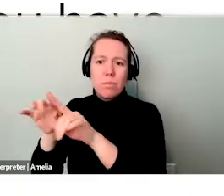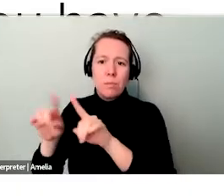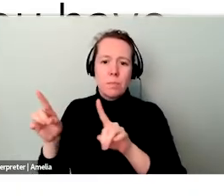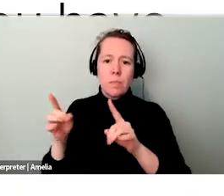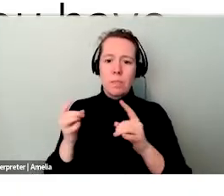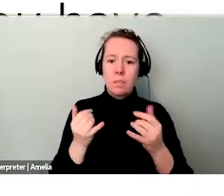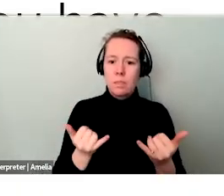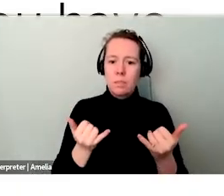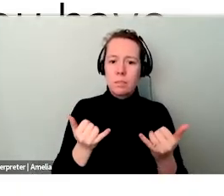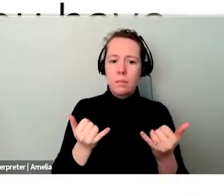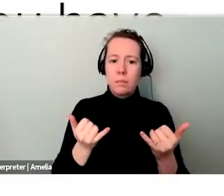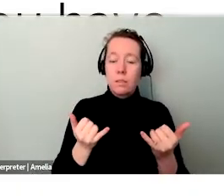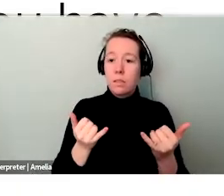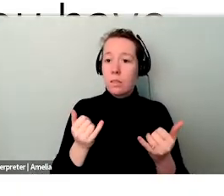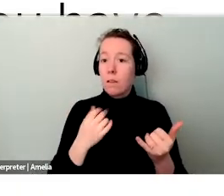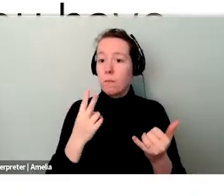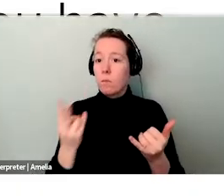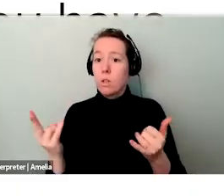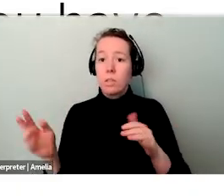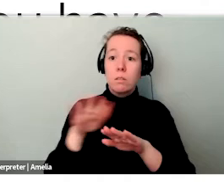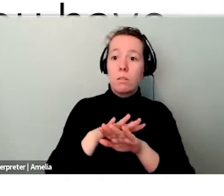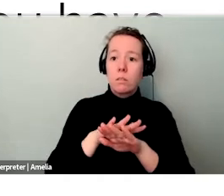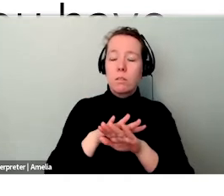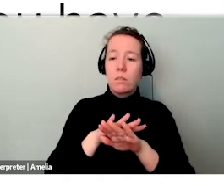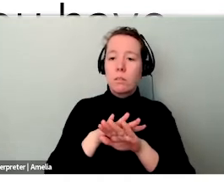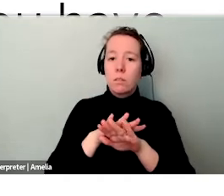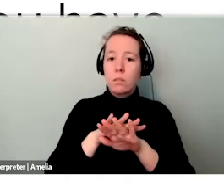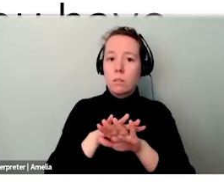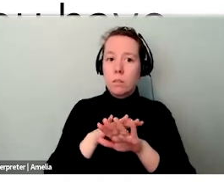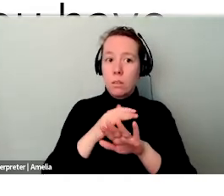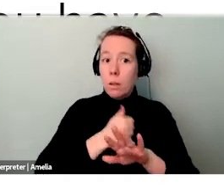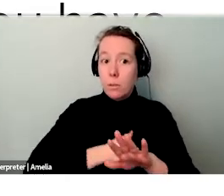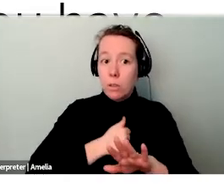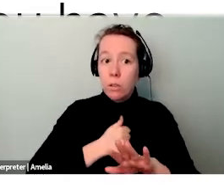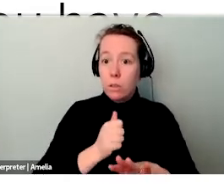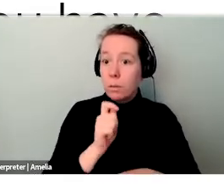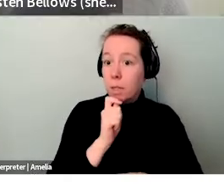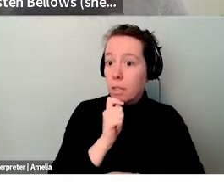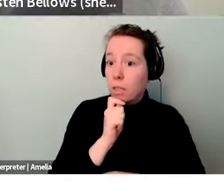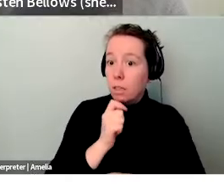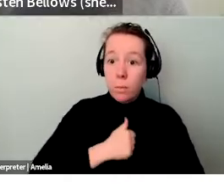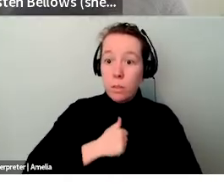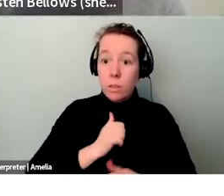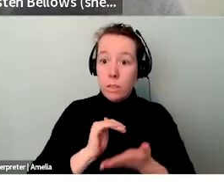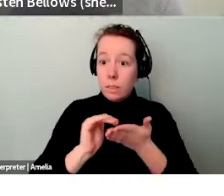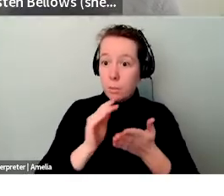for Expeditiously is a jobs. word, right? Sorry? And oh, so I'm so sorry. I'm not on mute. Oh, that's okay.